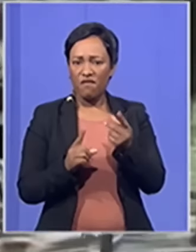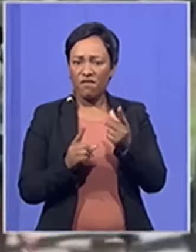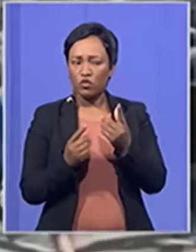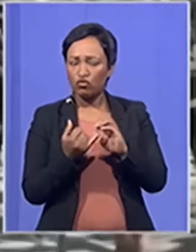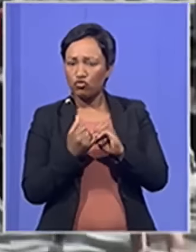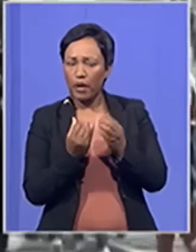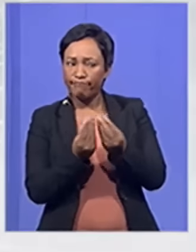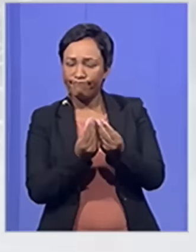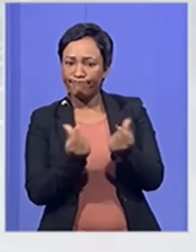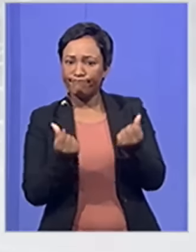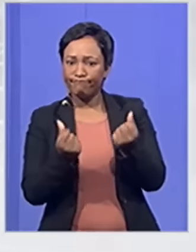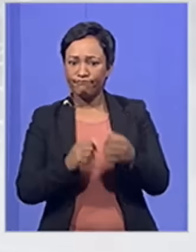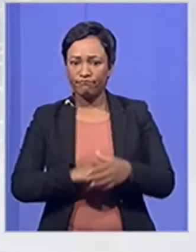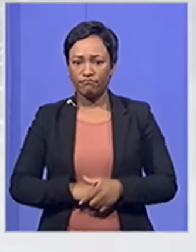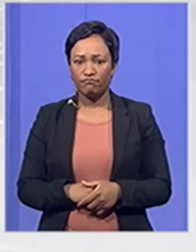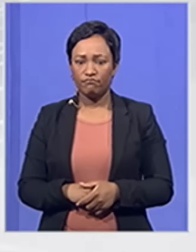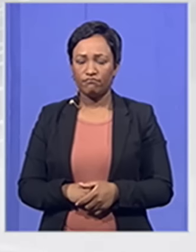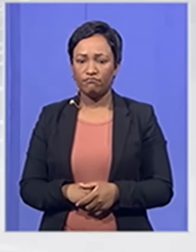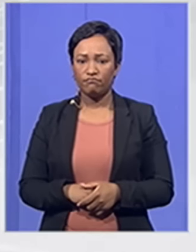tharollo.